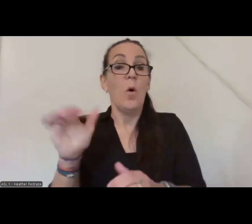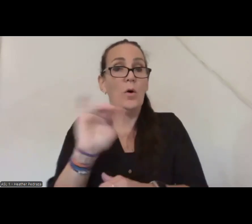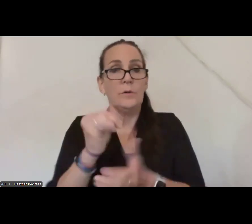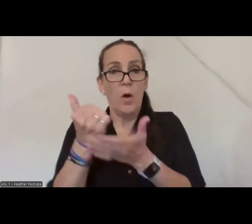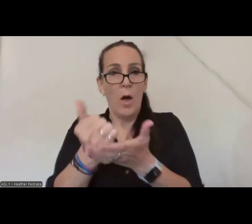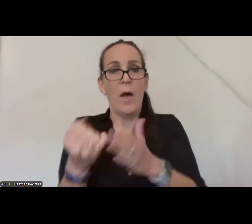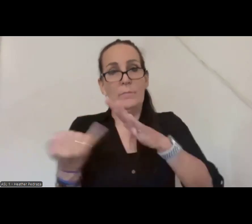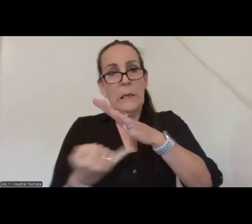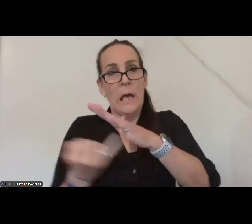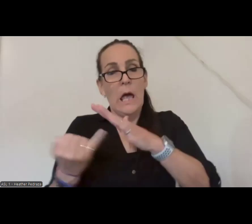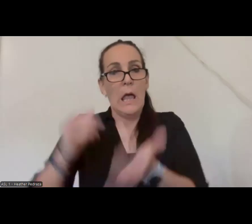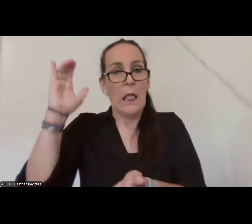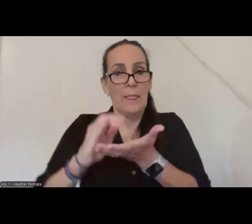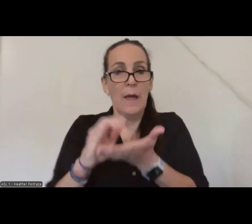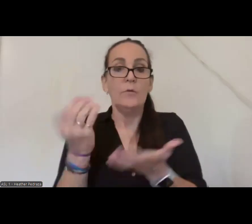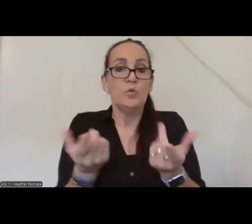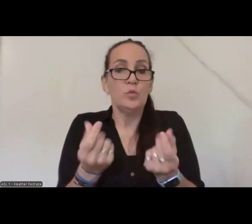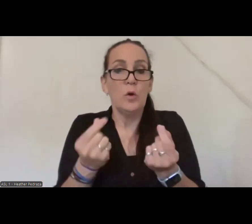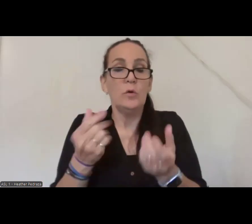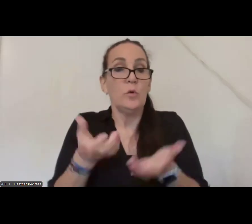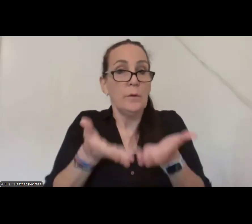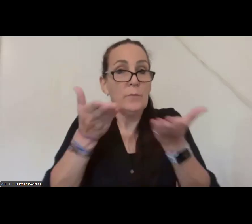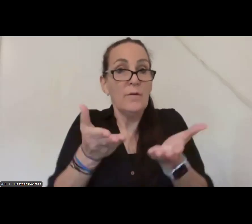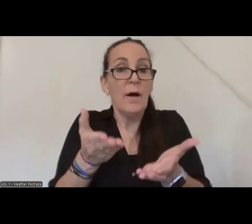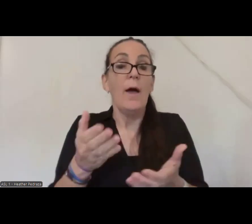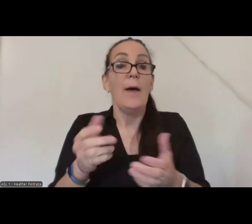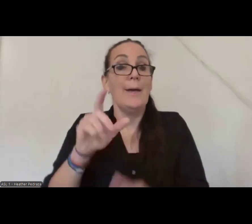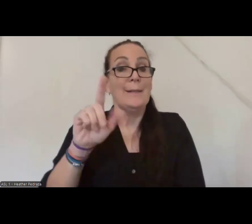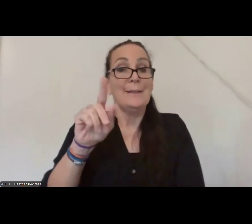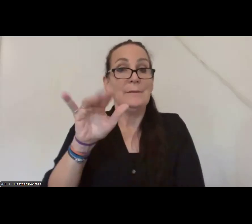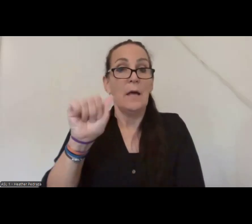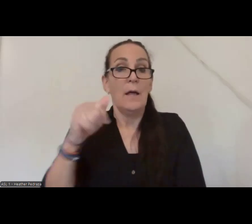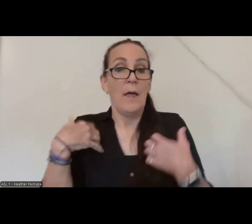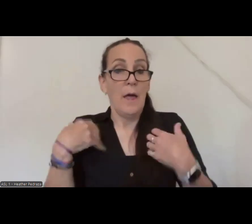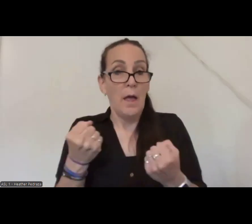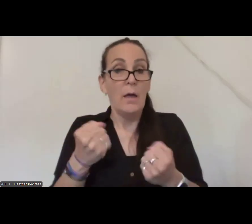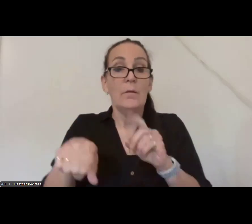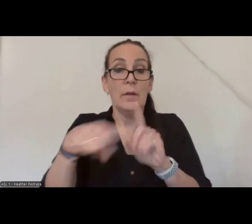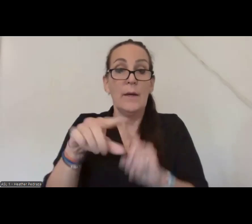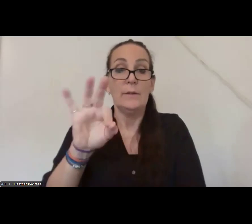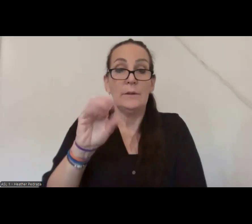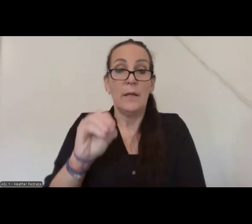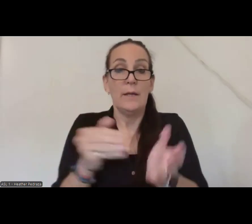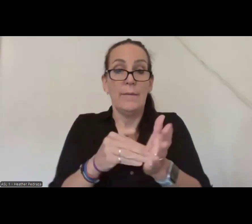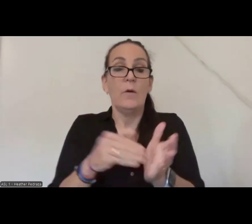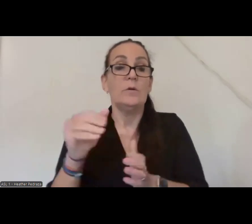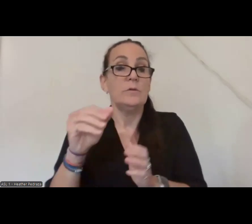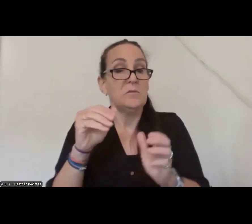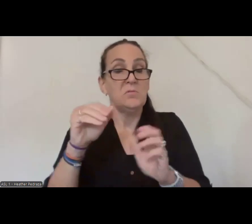nearly 90,000 digital devices and training to California's older and disabled adult